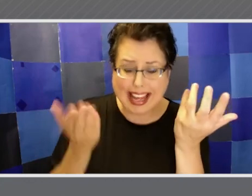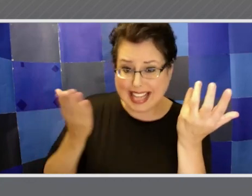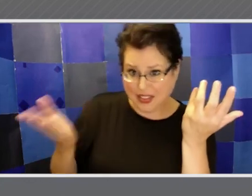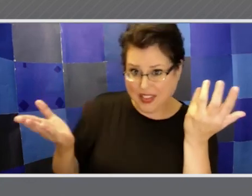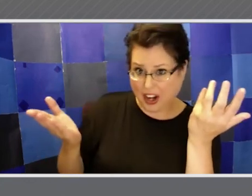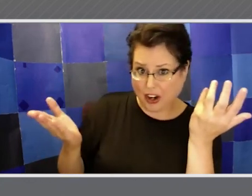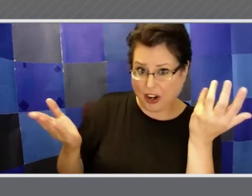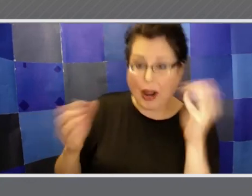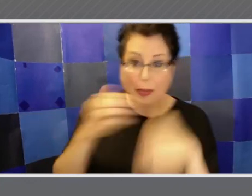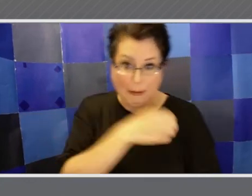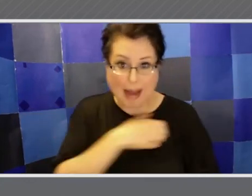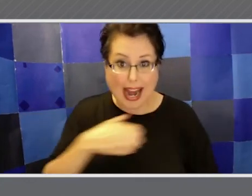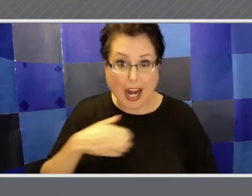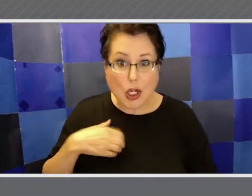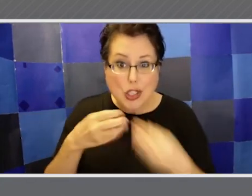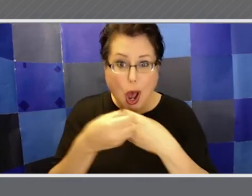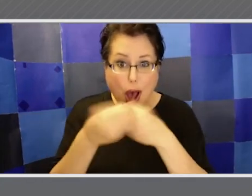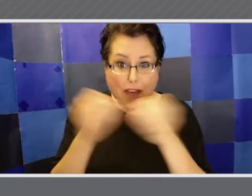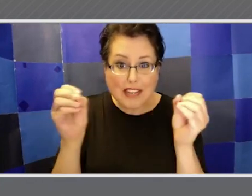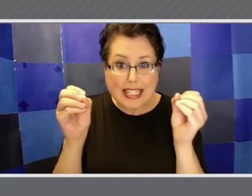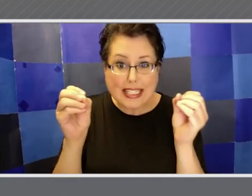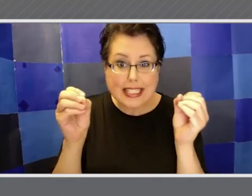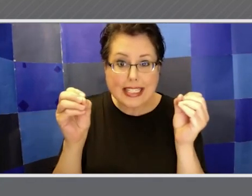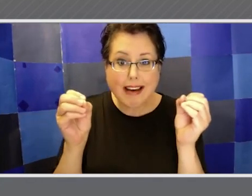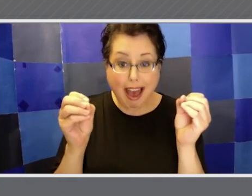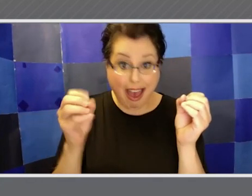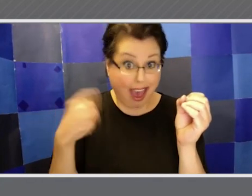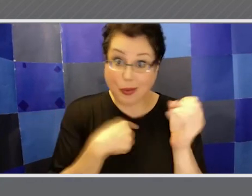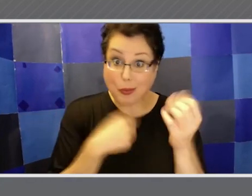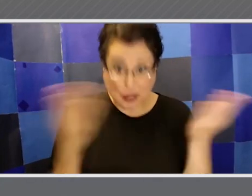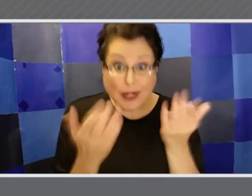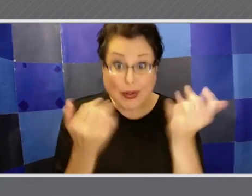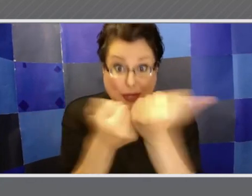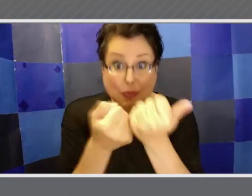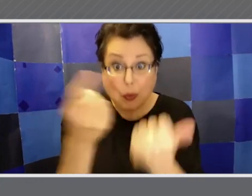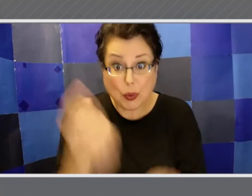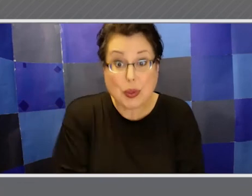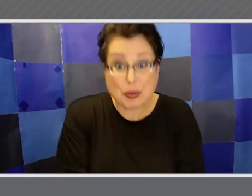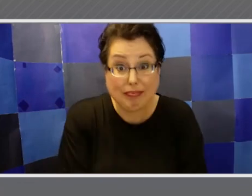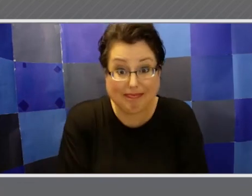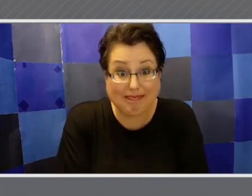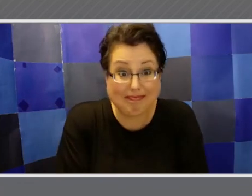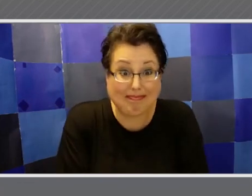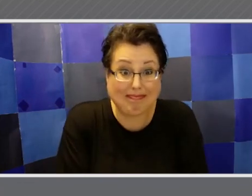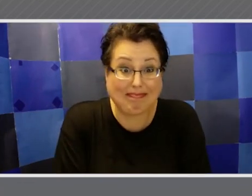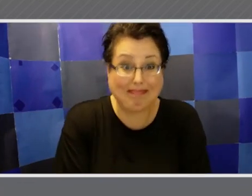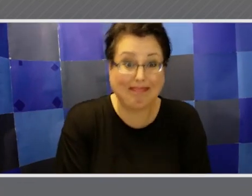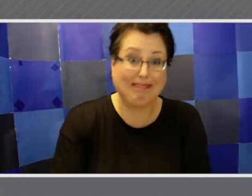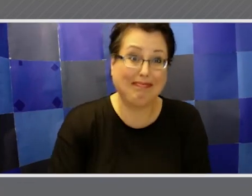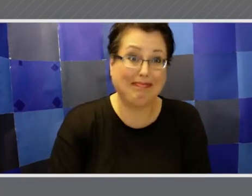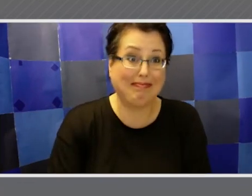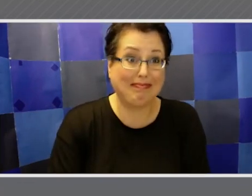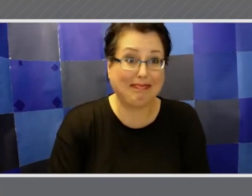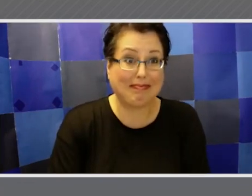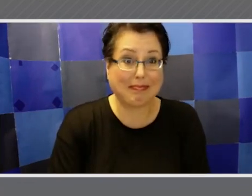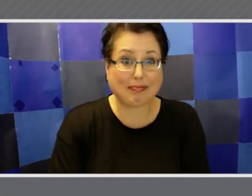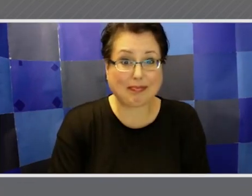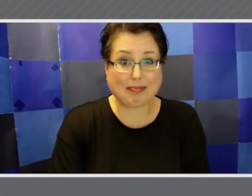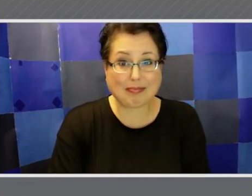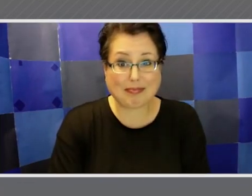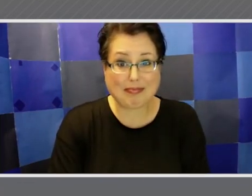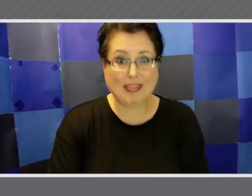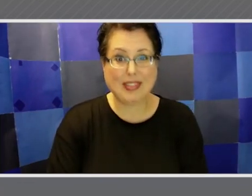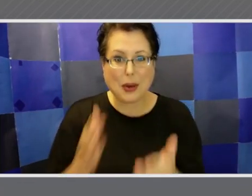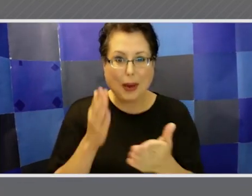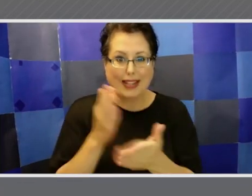the mayor's office, and we're all here for you. All right, I'll stop that sharing. And